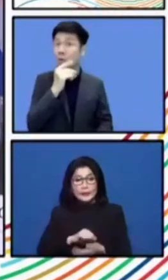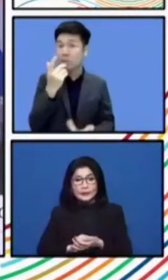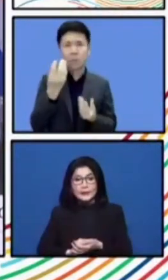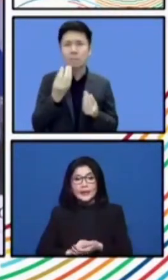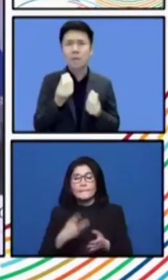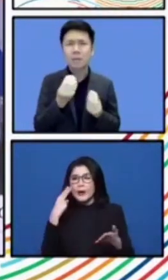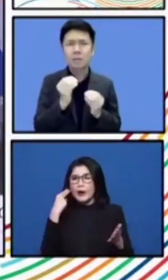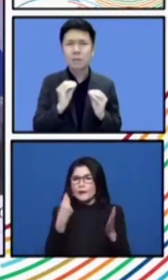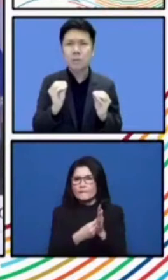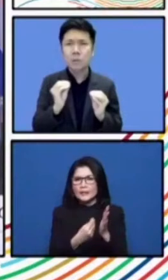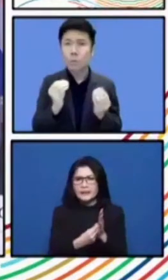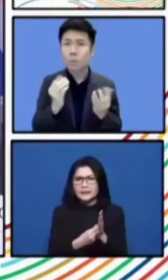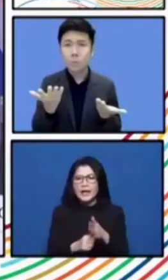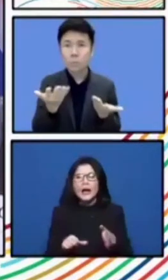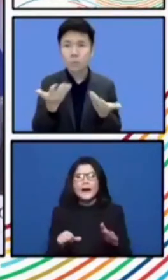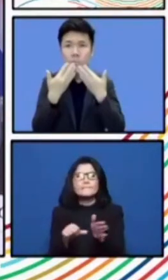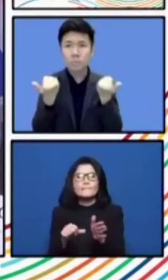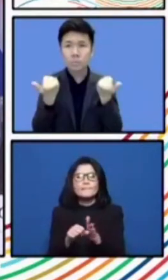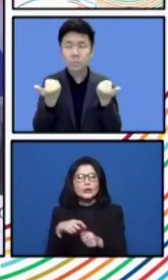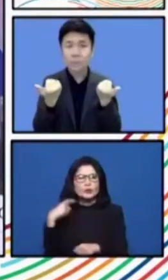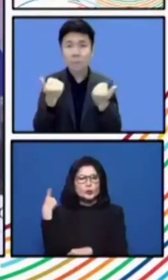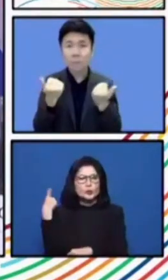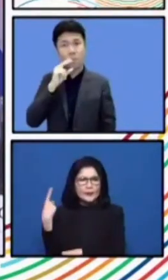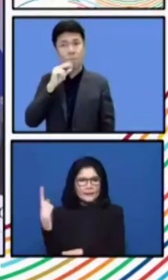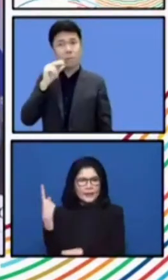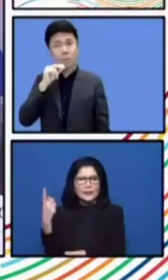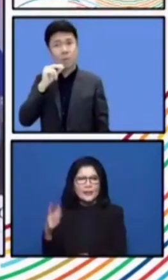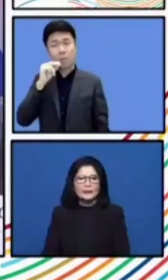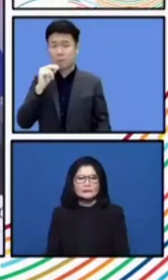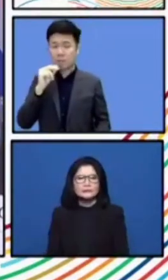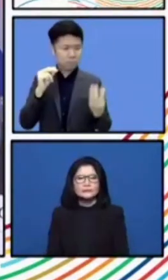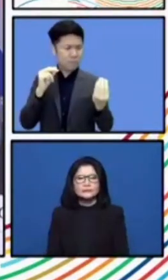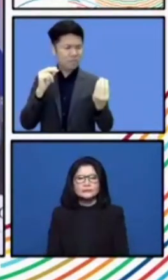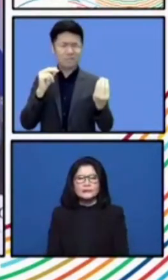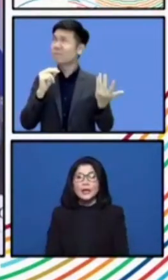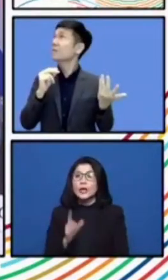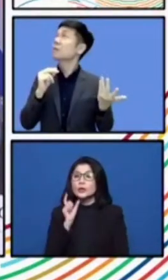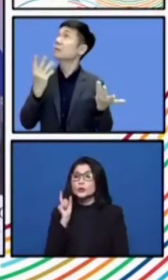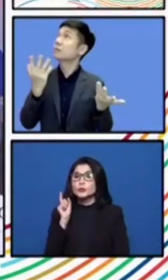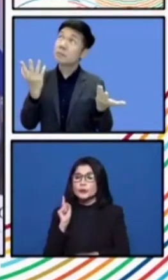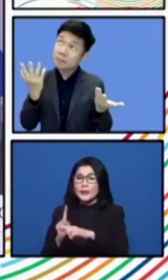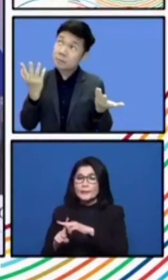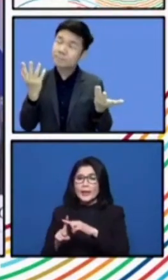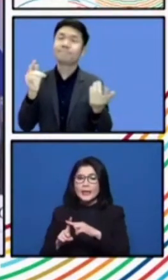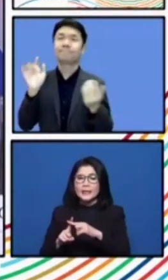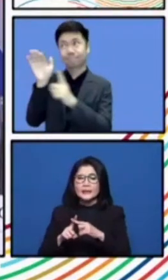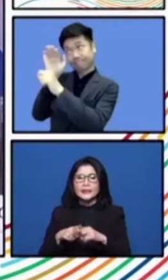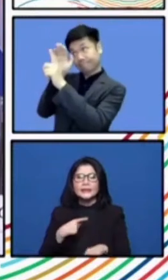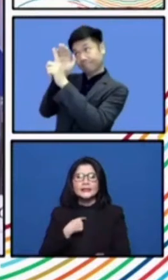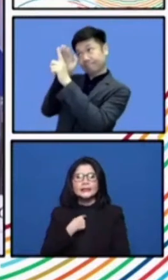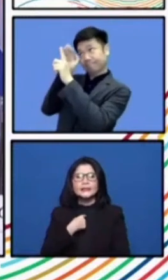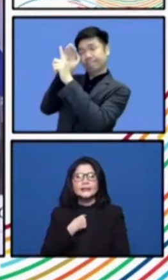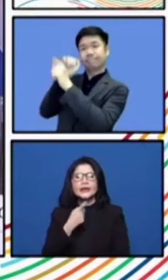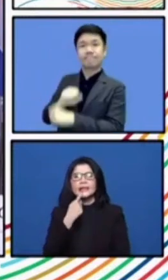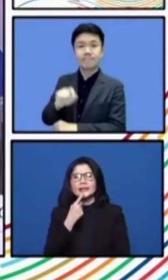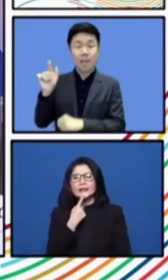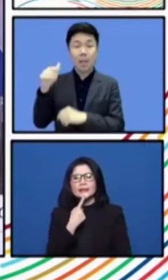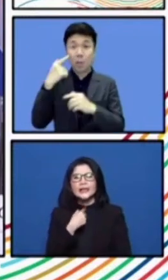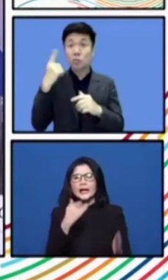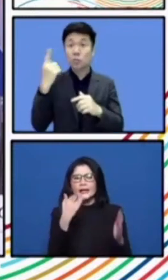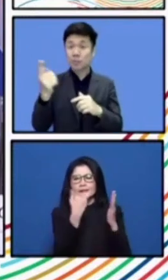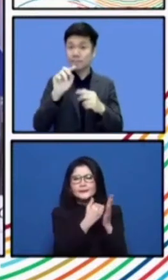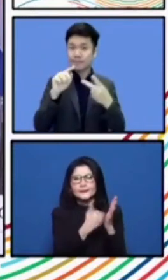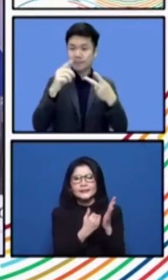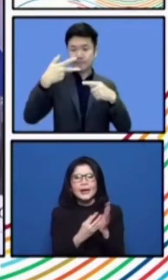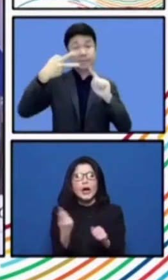governments to account for their actions in addition I'm talking about the fiscal policy the Physical